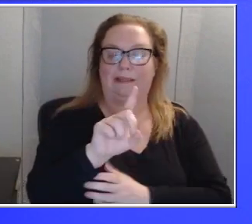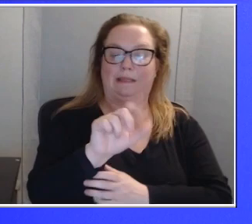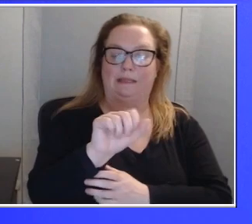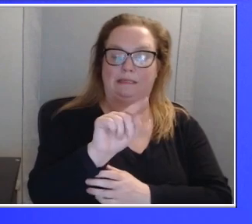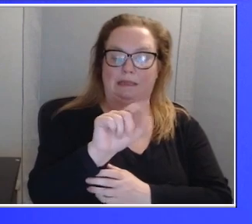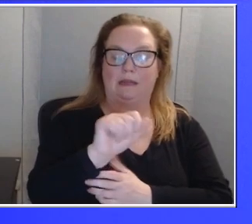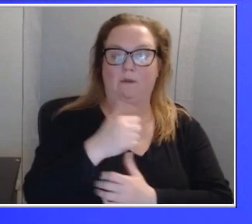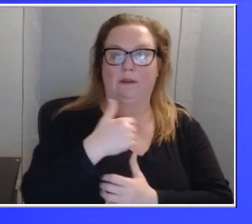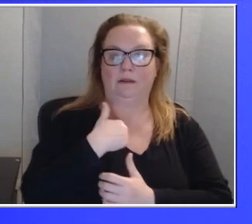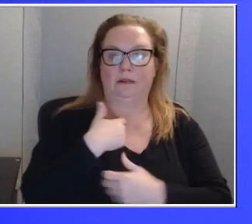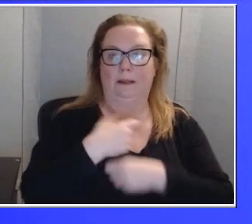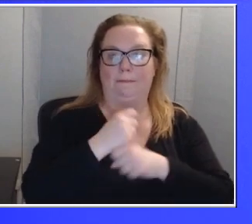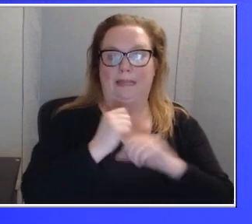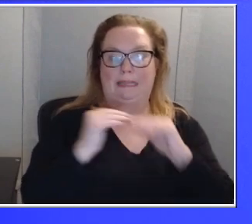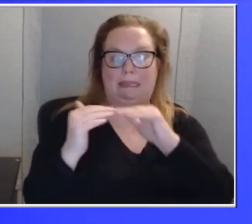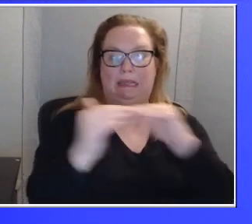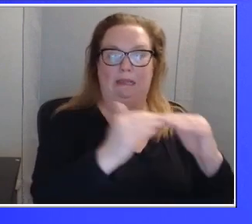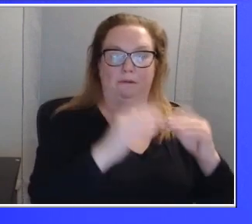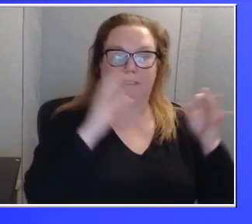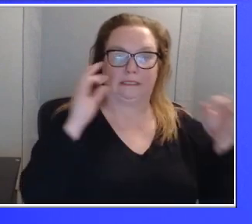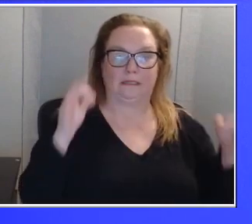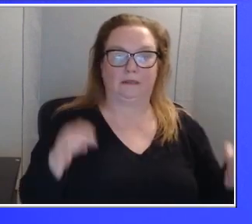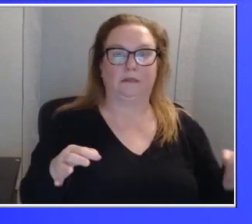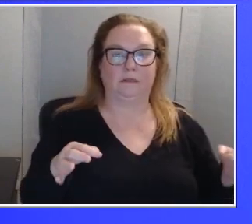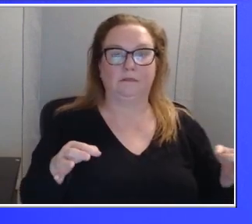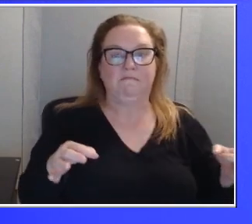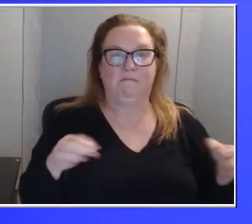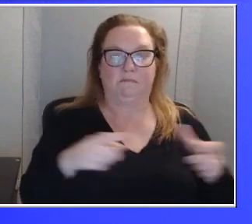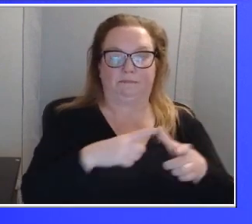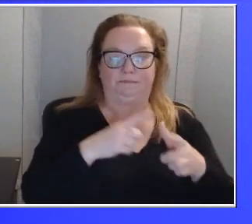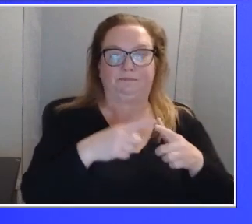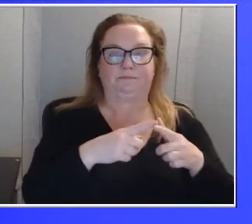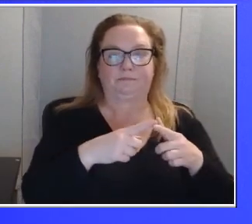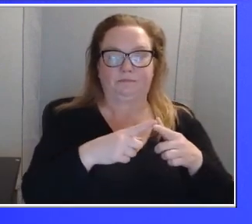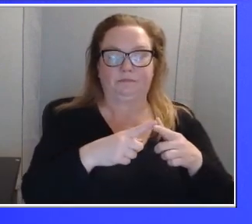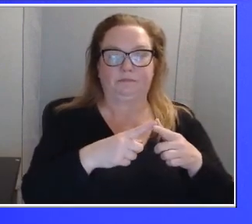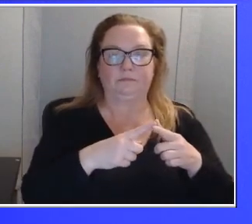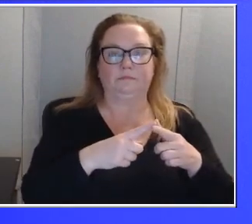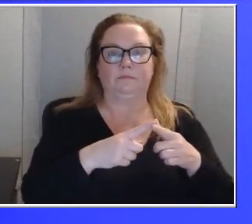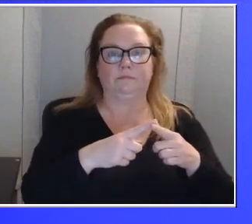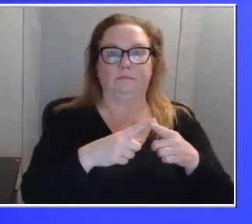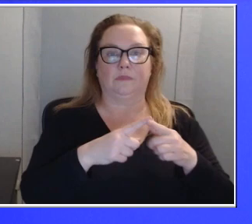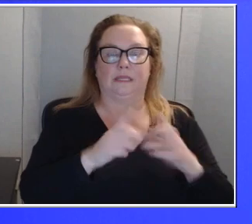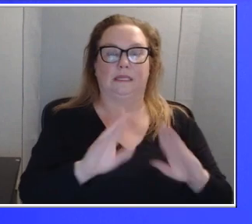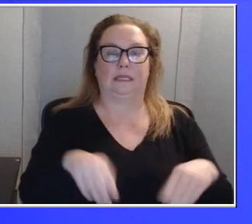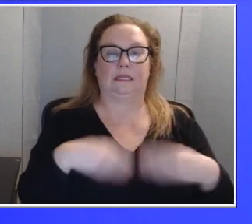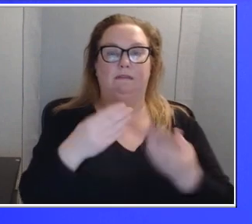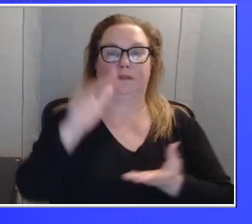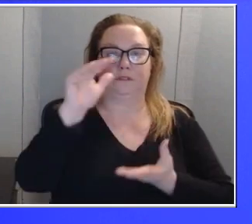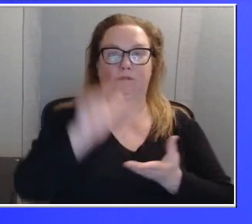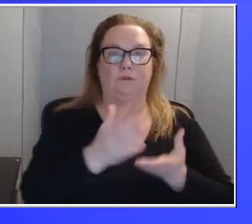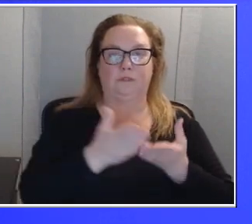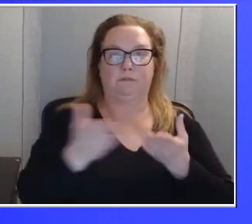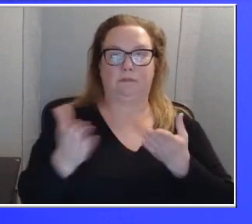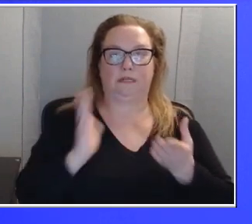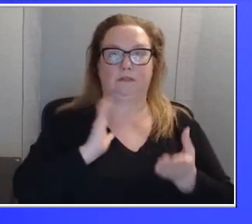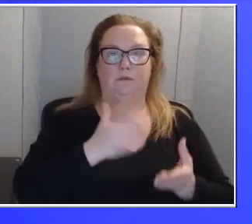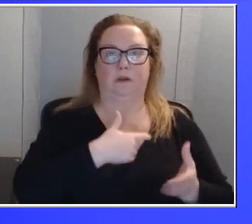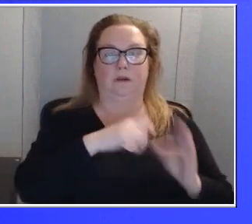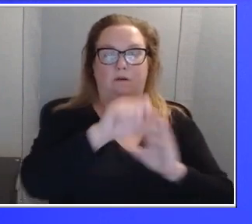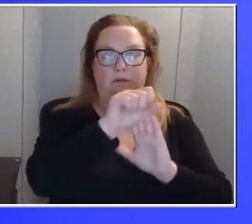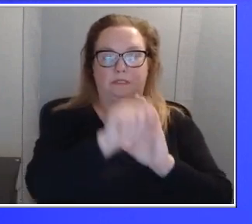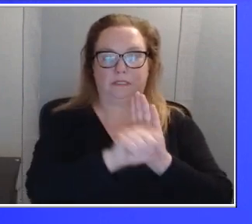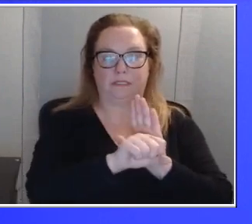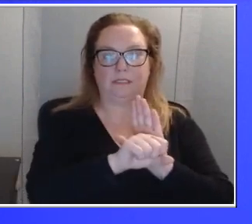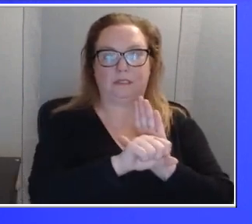to make equitable decisions. And then we further had to, give this reduced supply to our states,